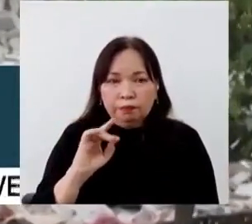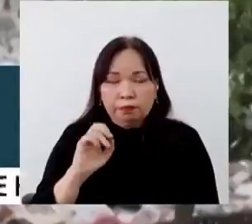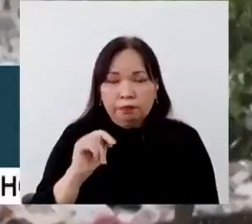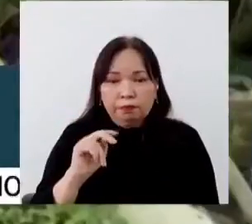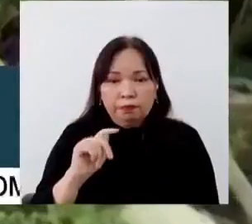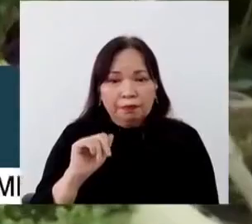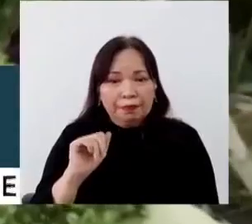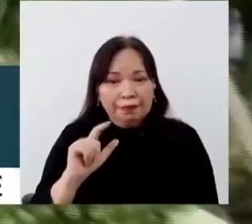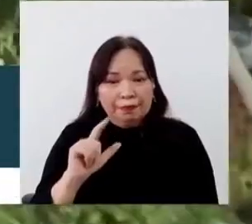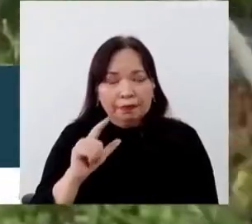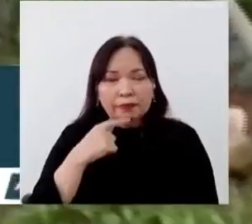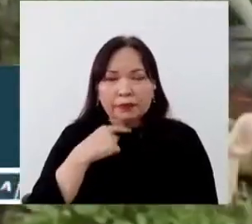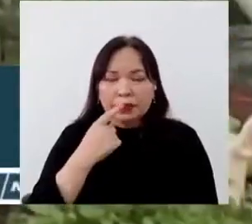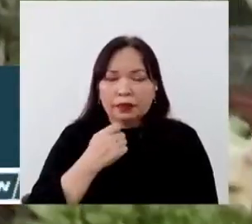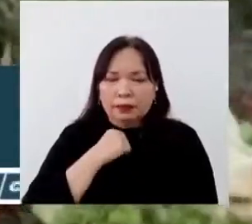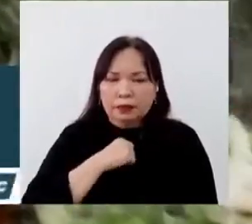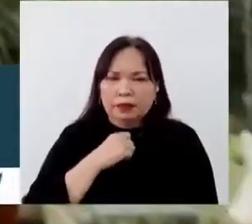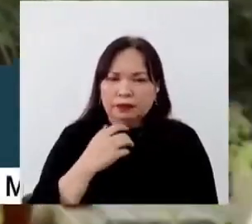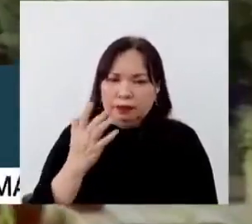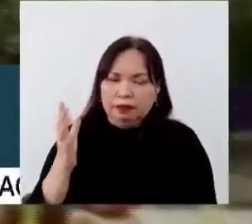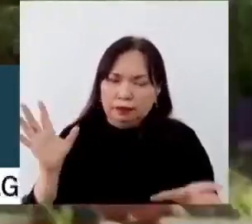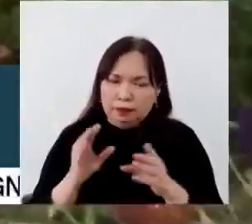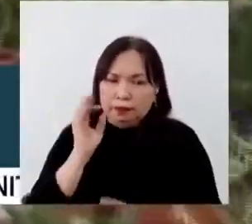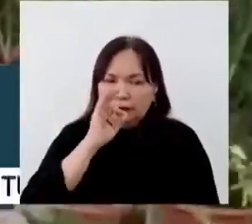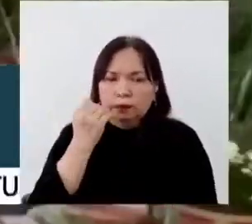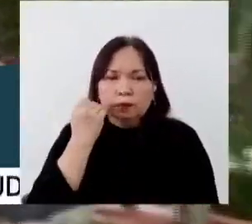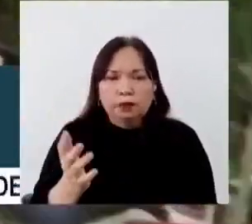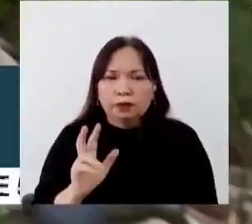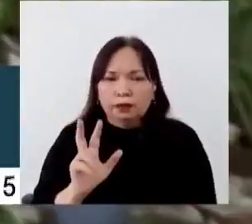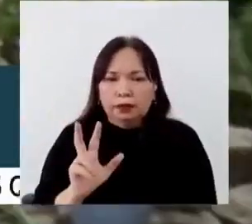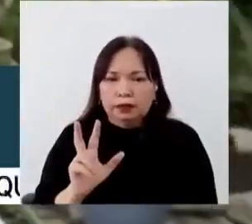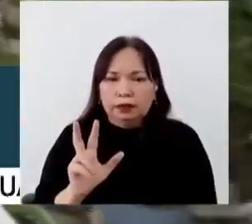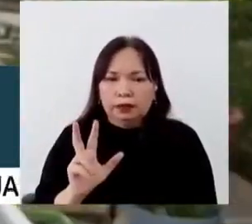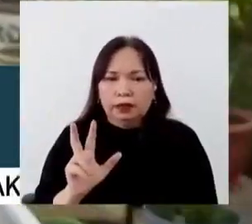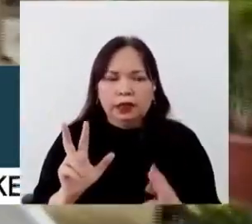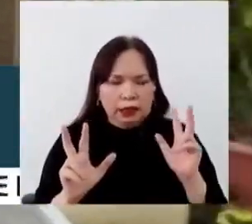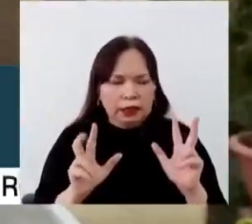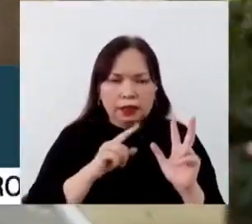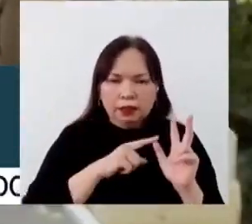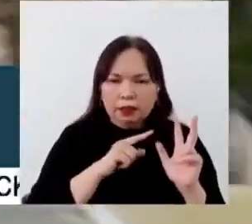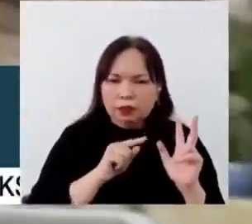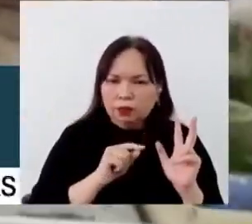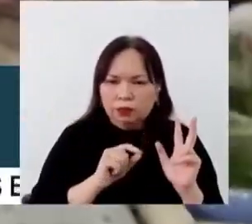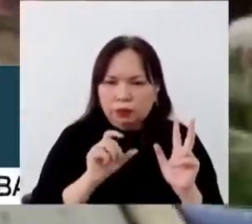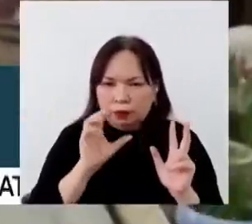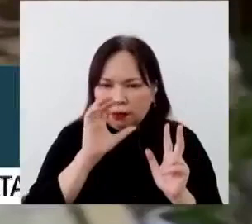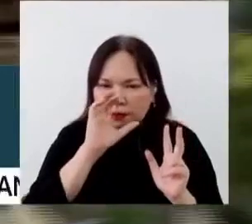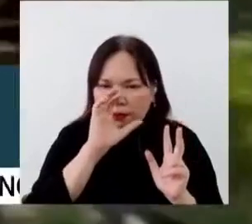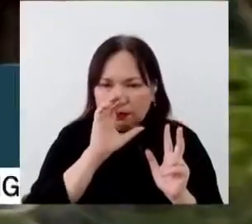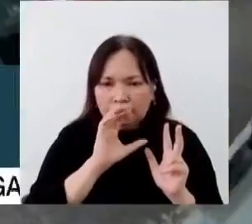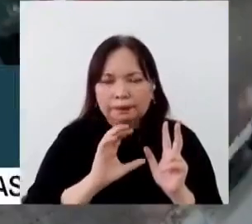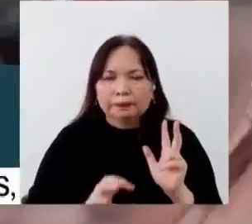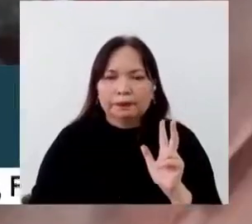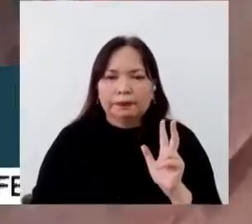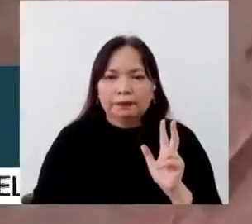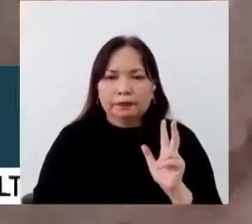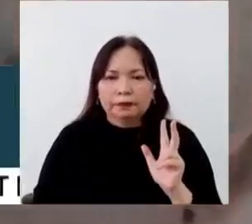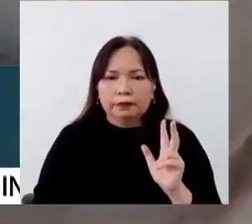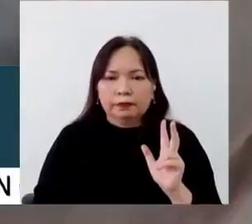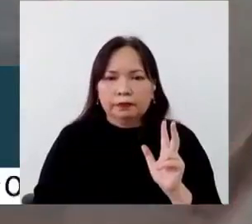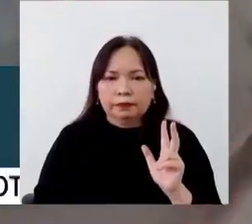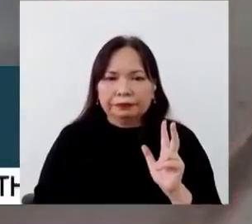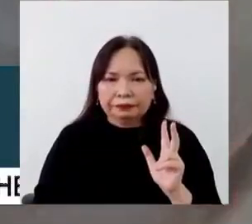casualties, Filipino casualties there, to 3, and 3 remain missing. There are